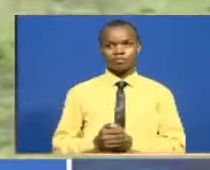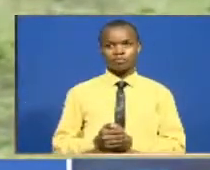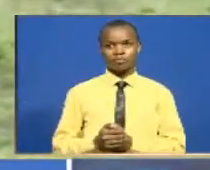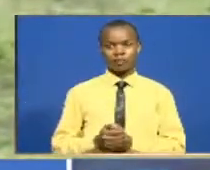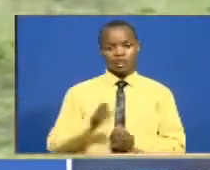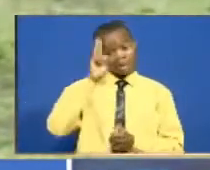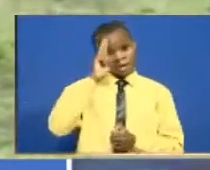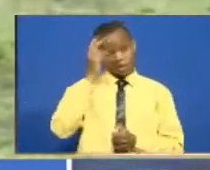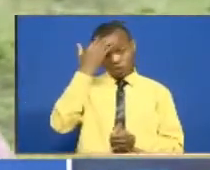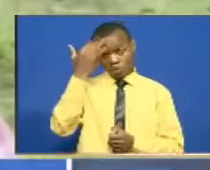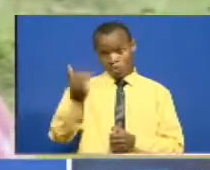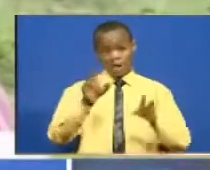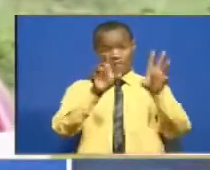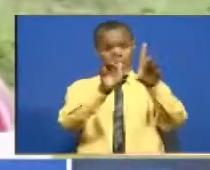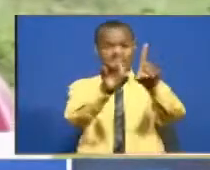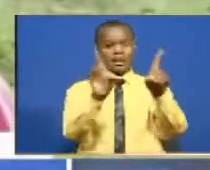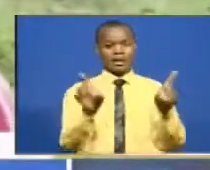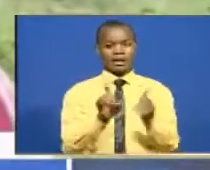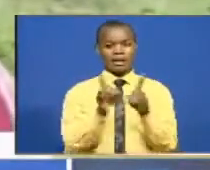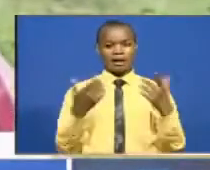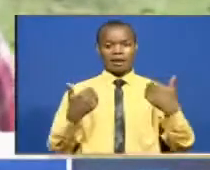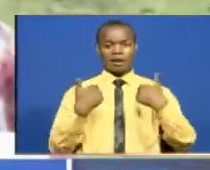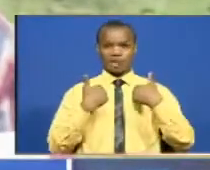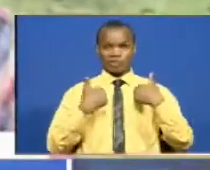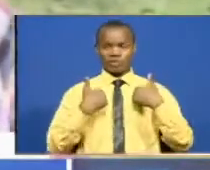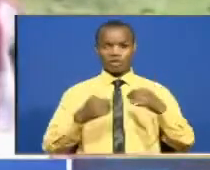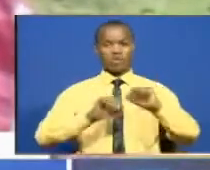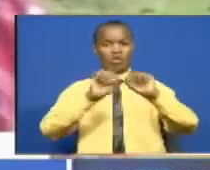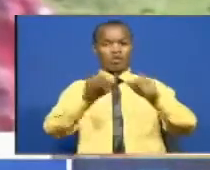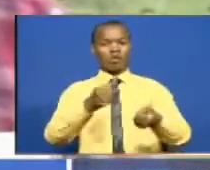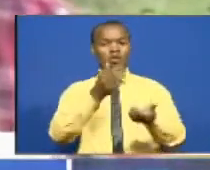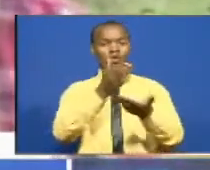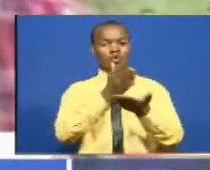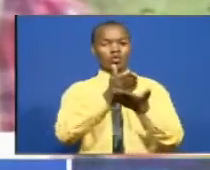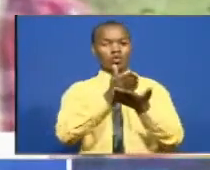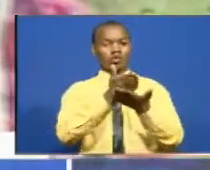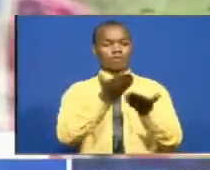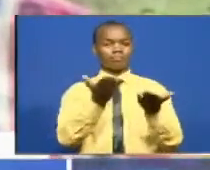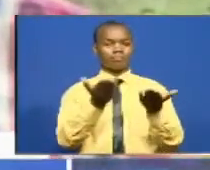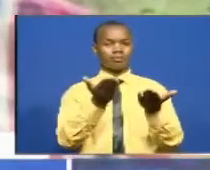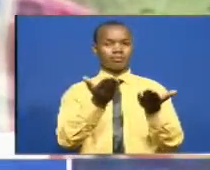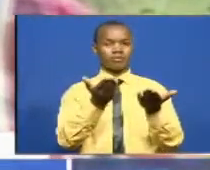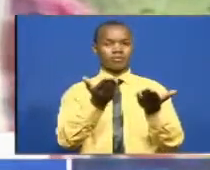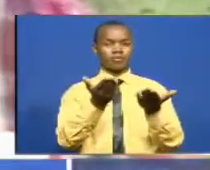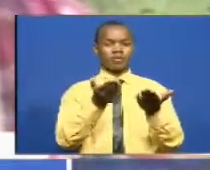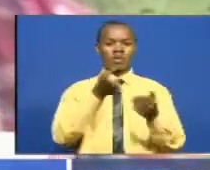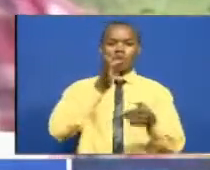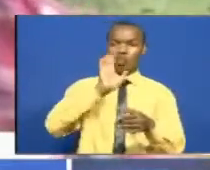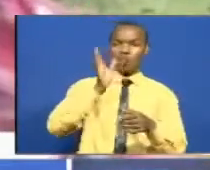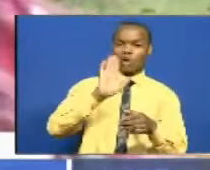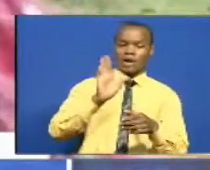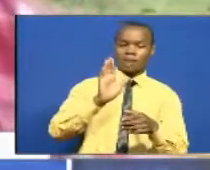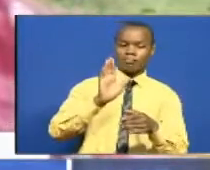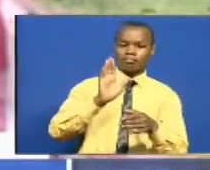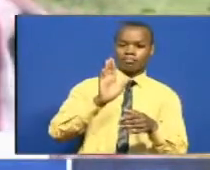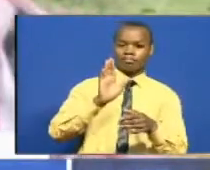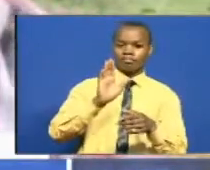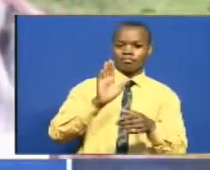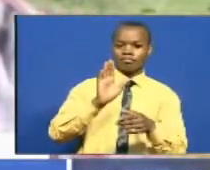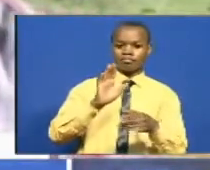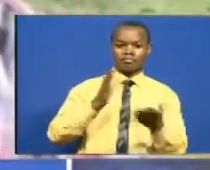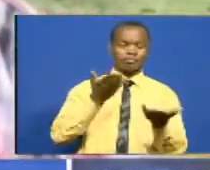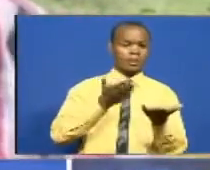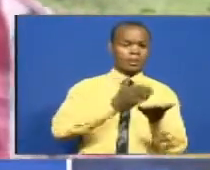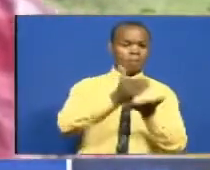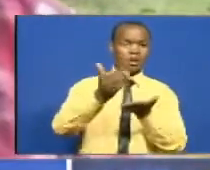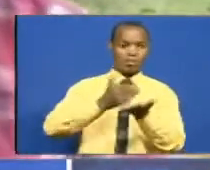Mwache Multipurpose Dam was to adequately address limitations in terms of water supply to big towns